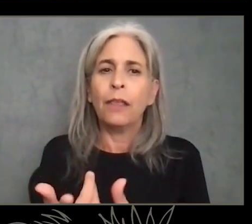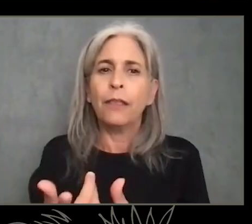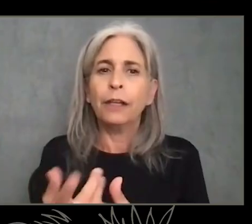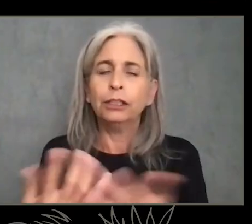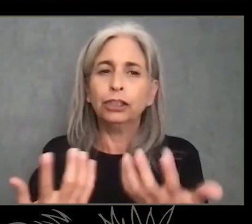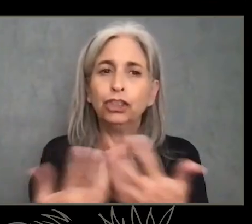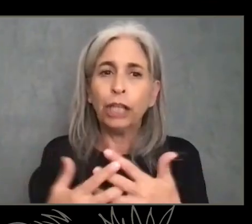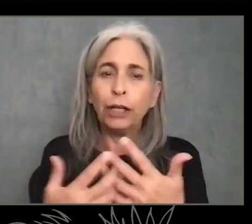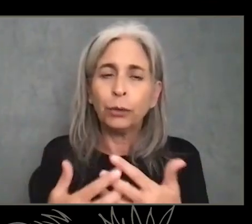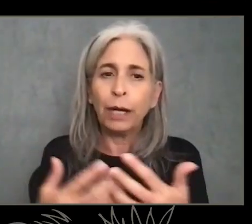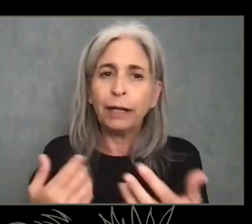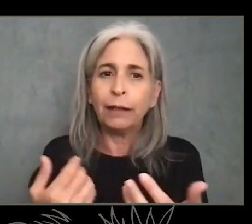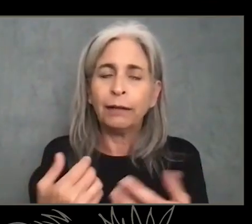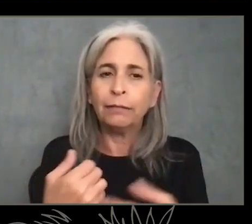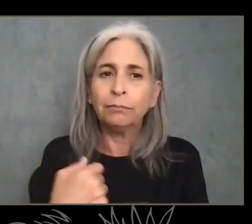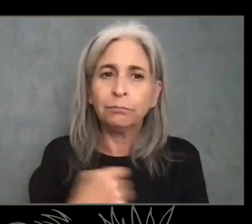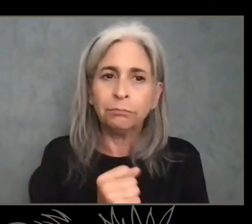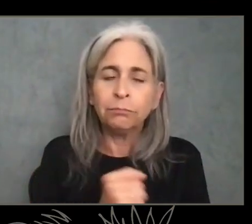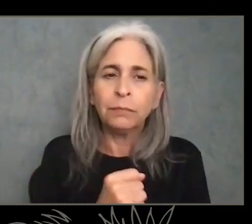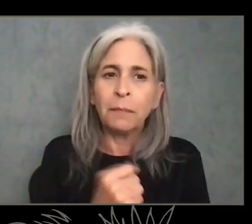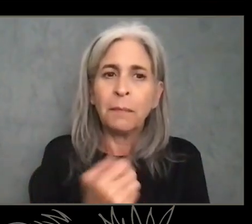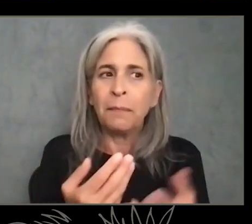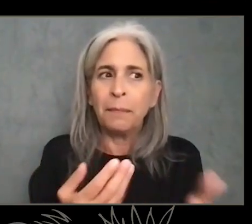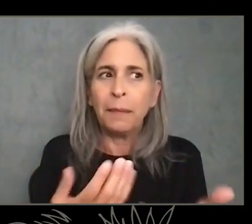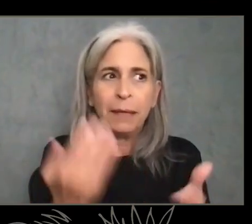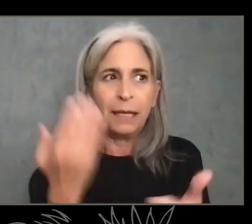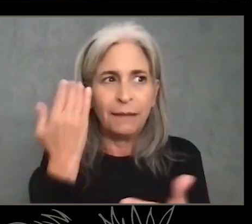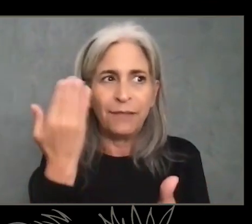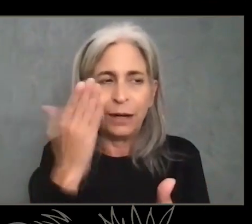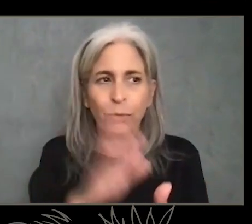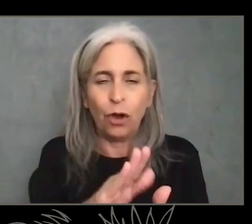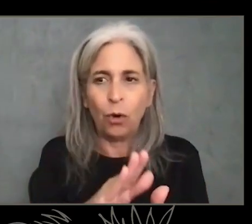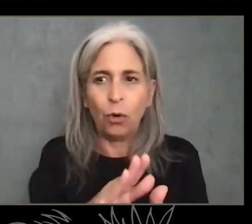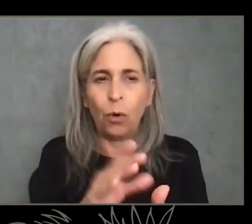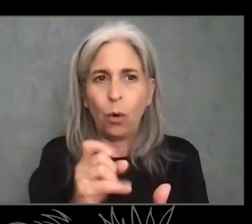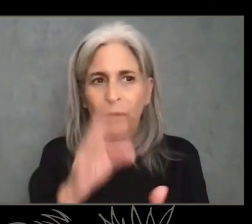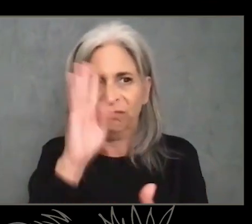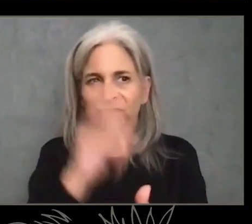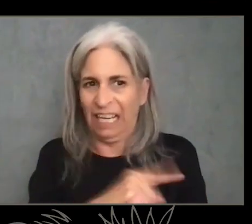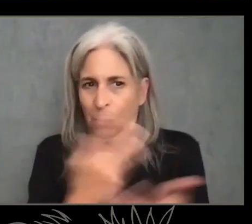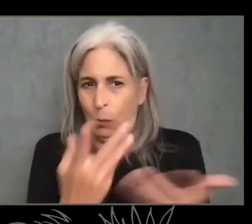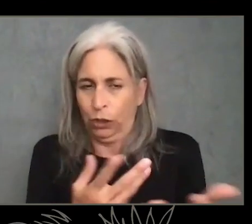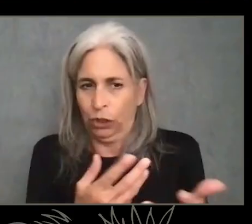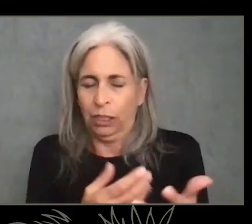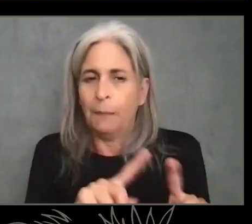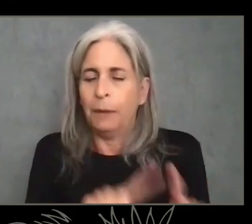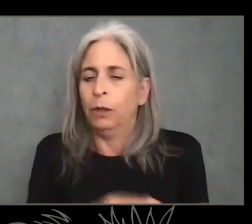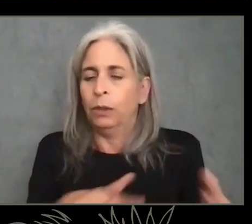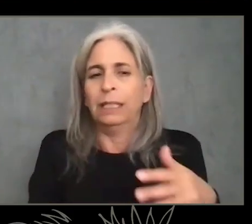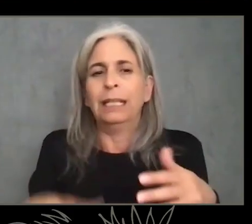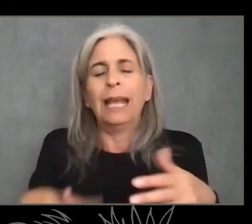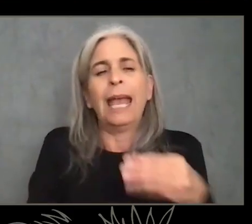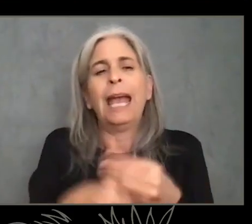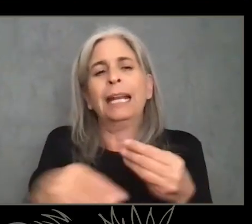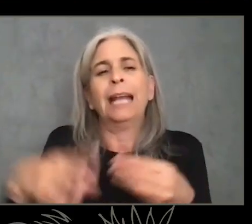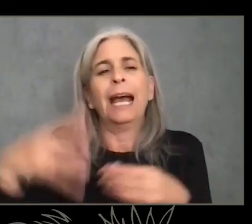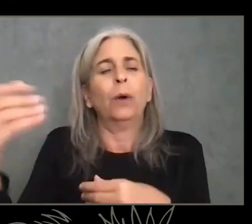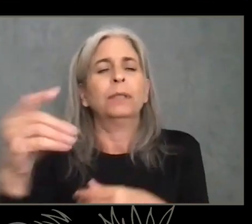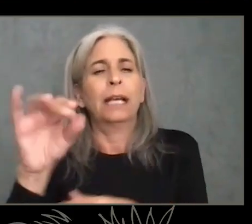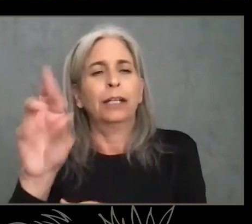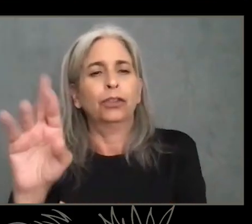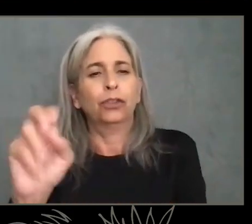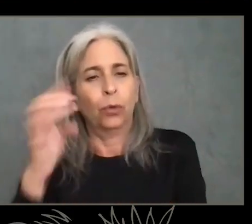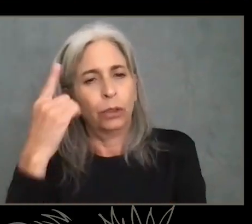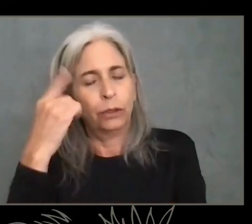if they don't know the answer of something, they might just make it up. But what RAG does is that it will provide an external source of data. And